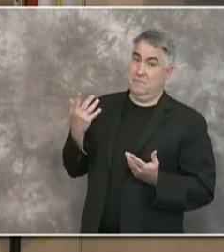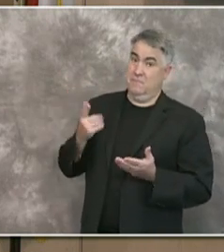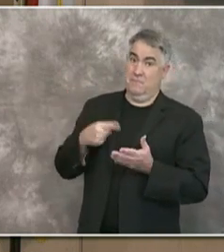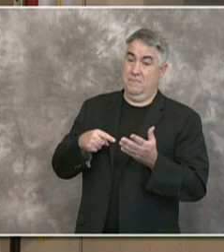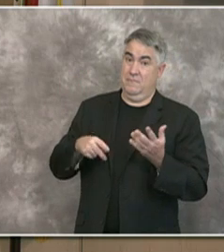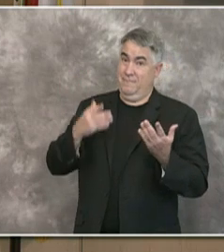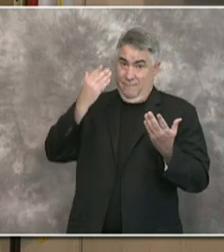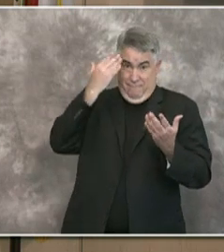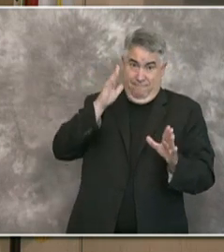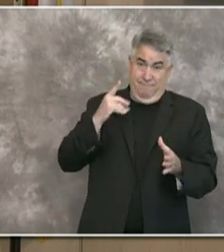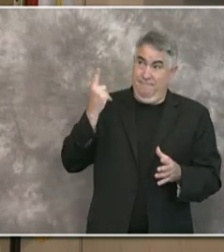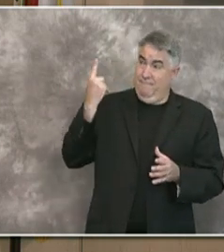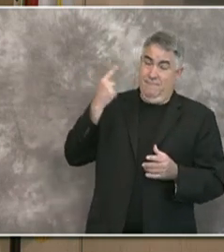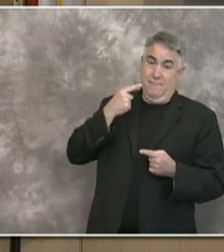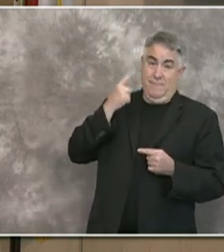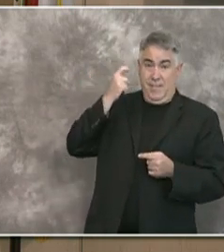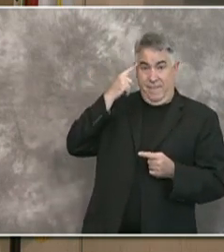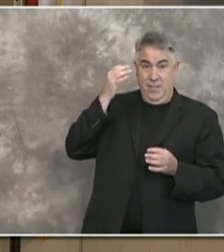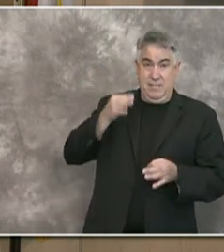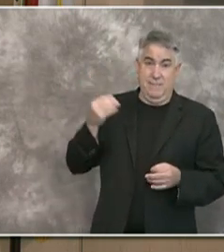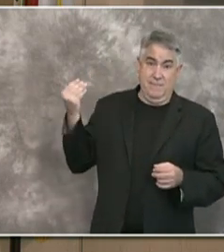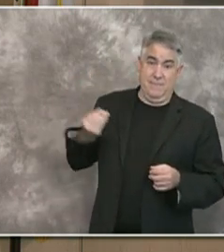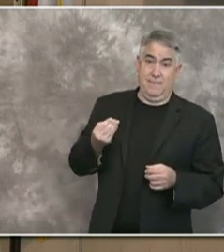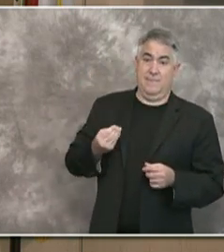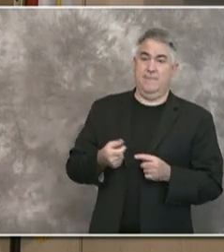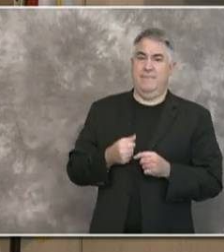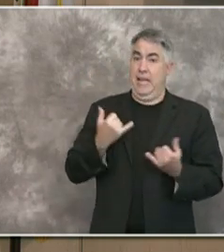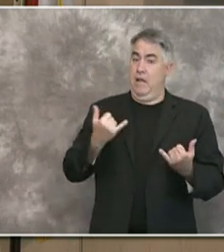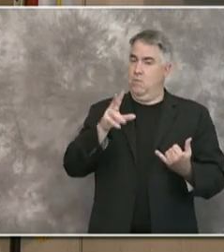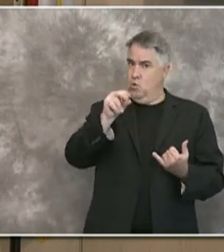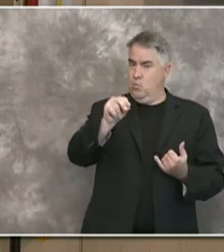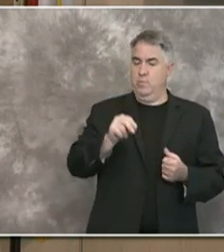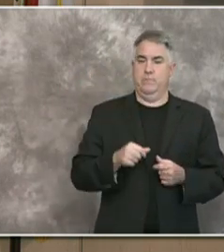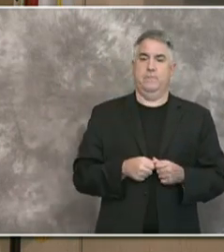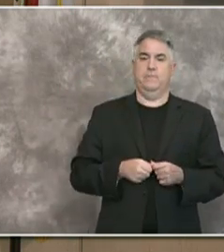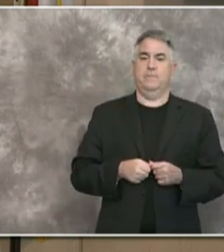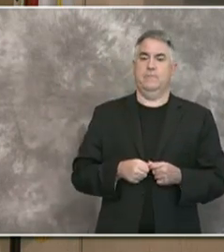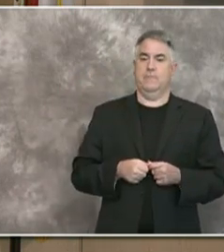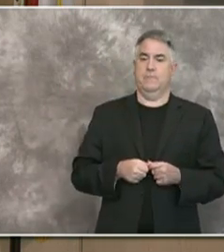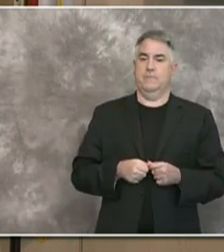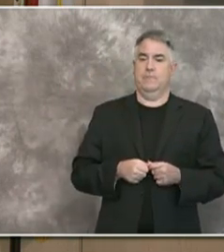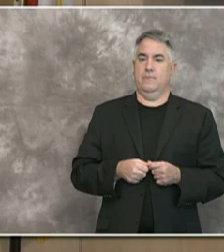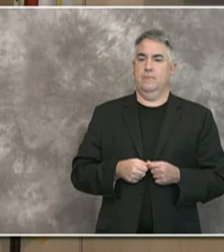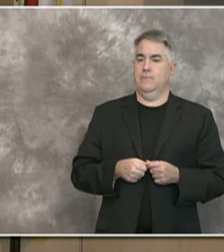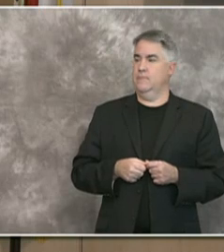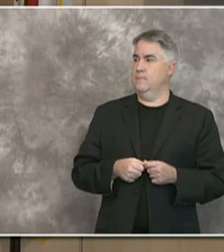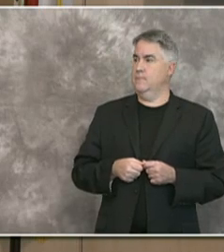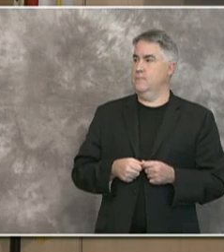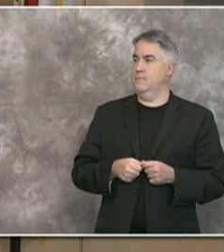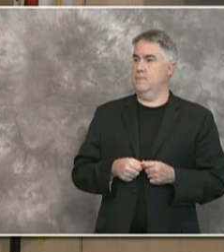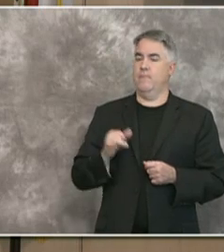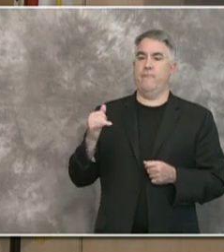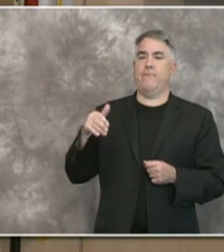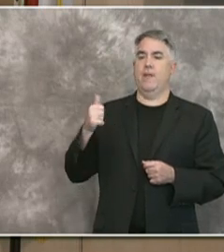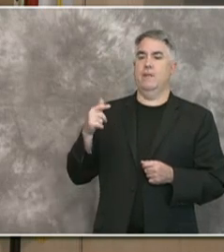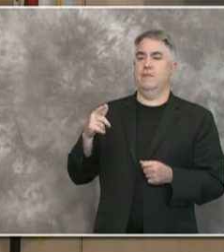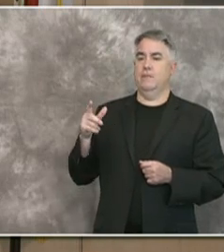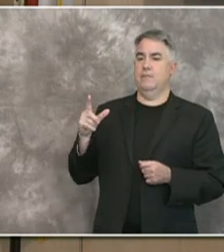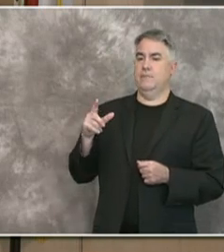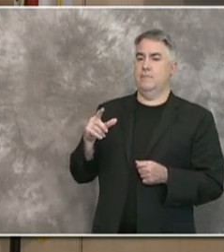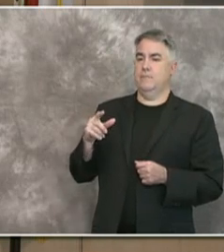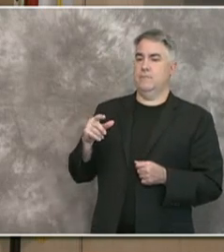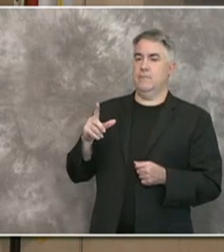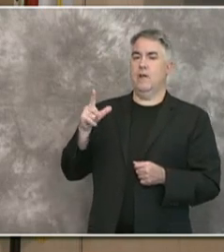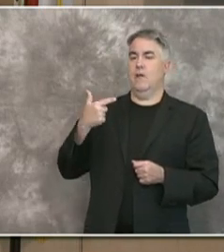today, not allowed per our current health officer's order. And I have a question from Claudia with Univision. She wants